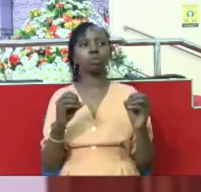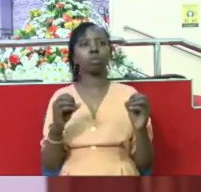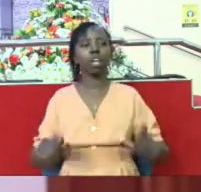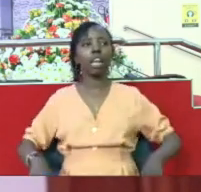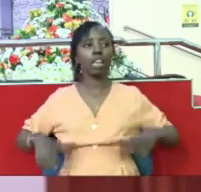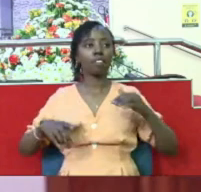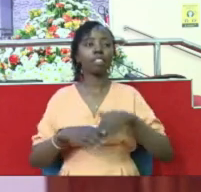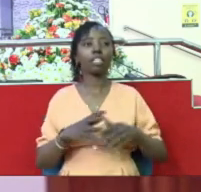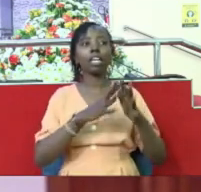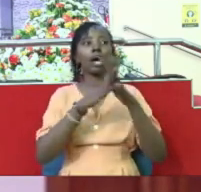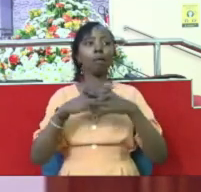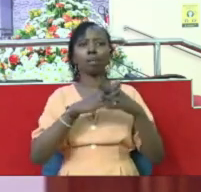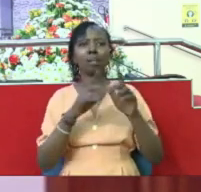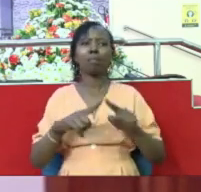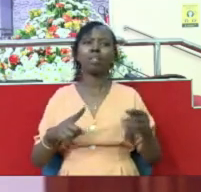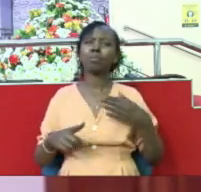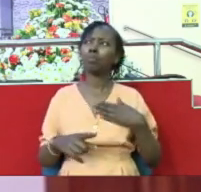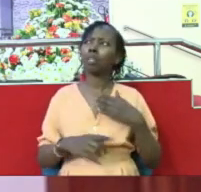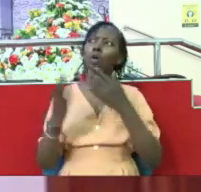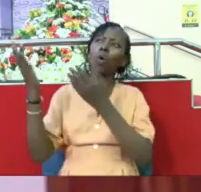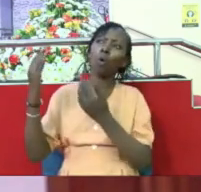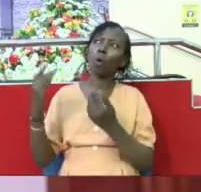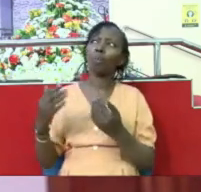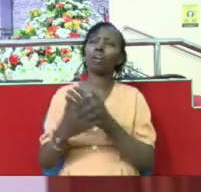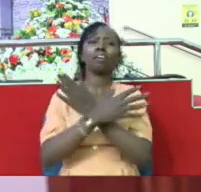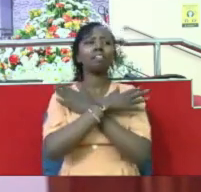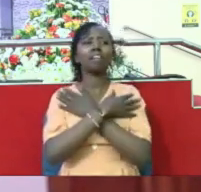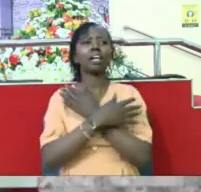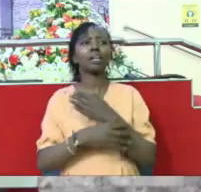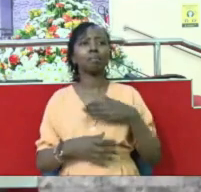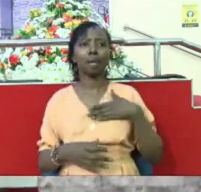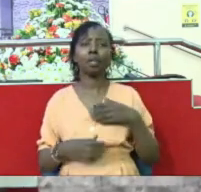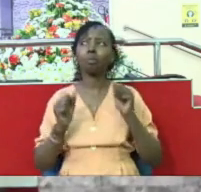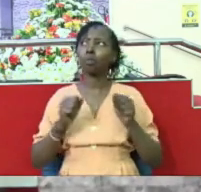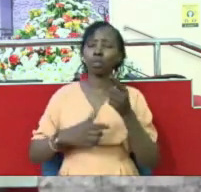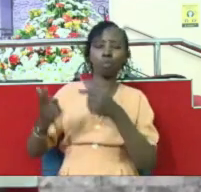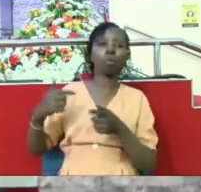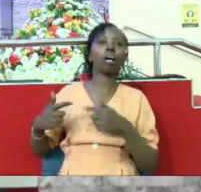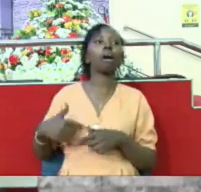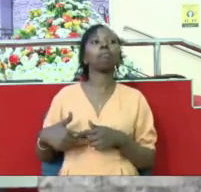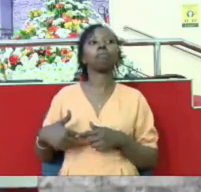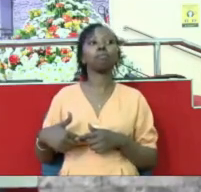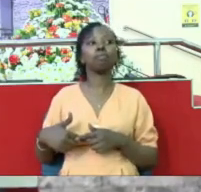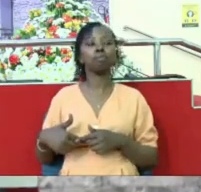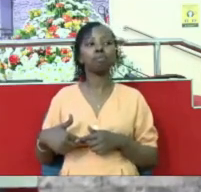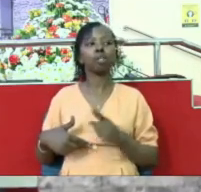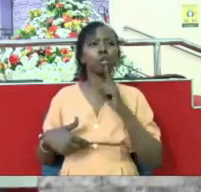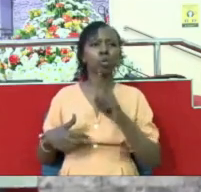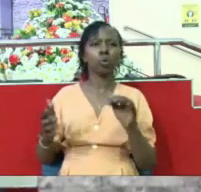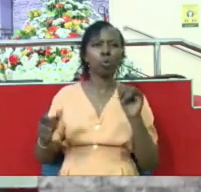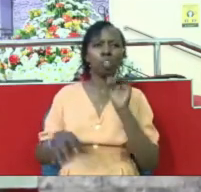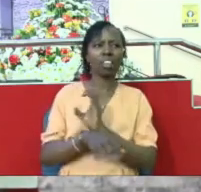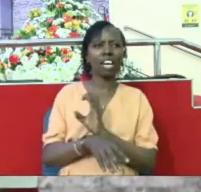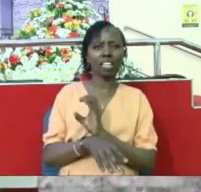But I wish he can just come. Or even I wish he could be viewing the YouTube. God is still